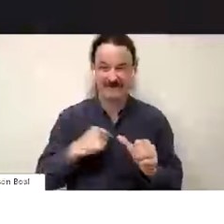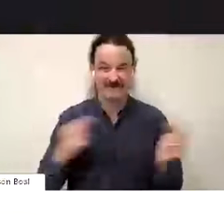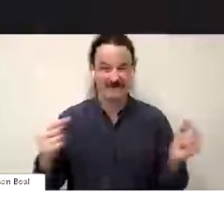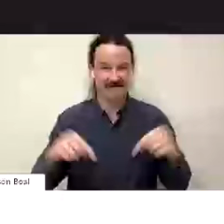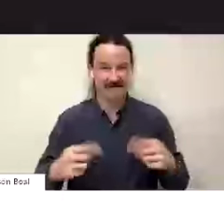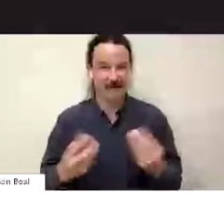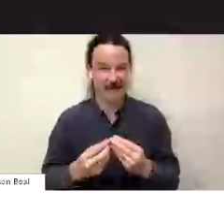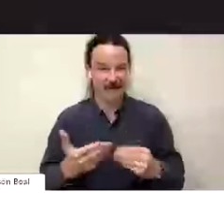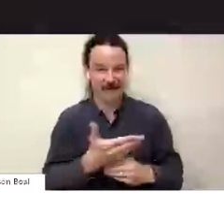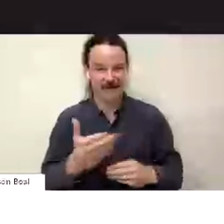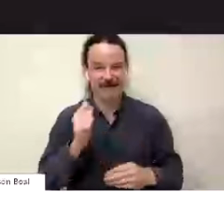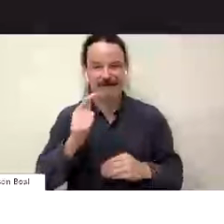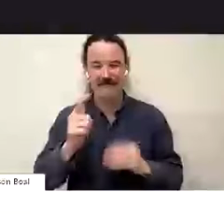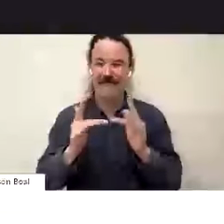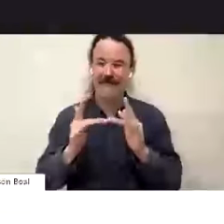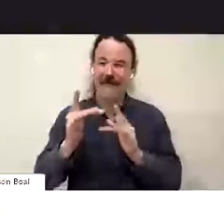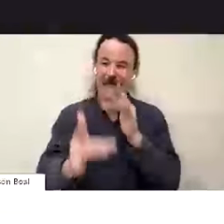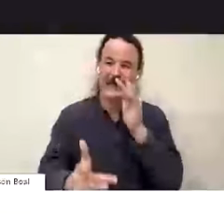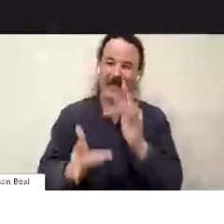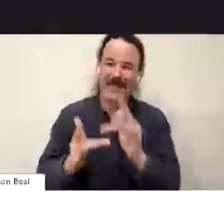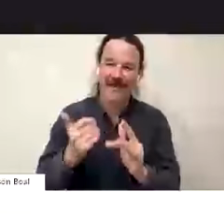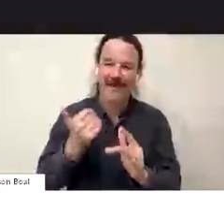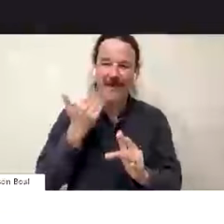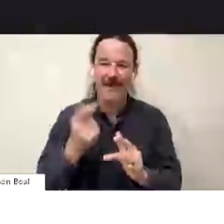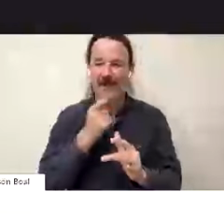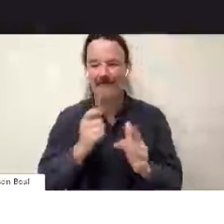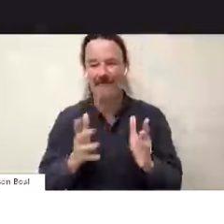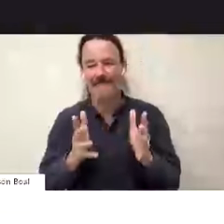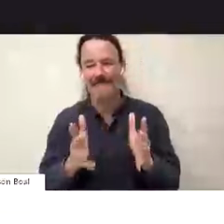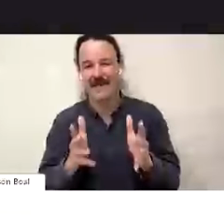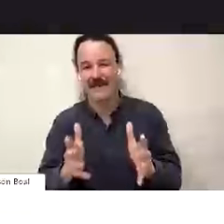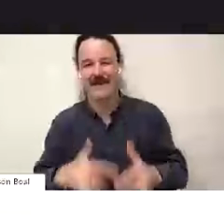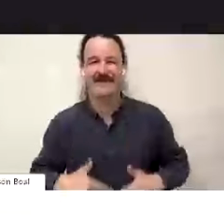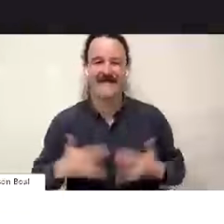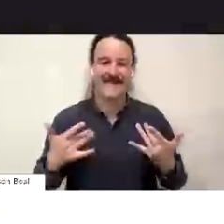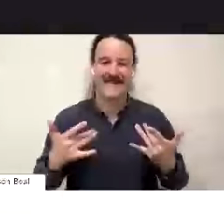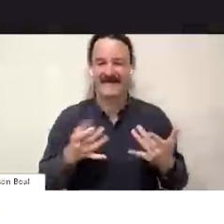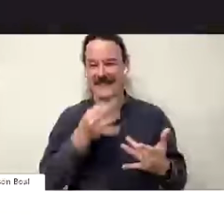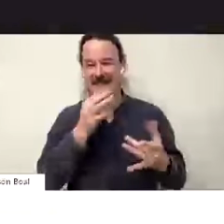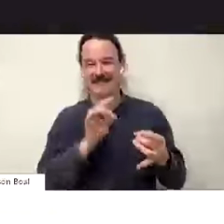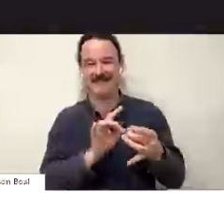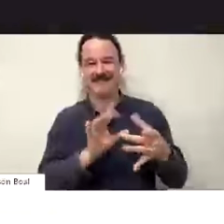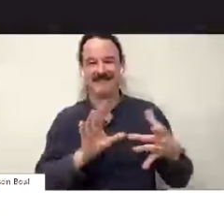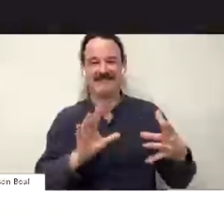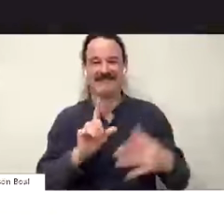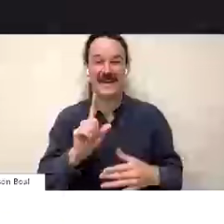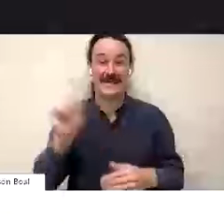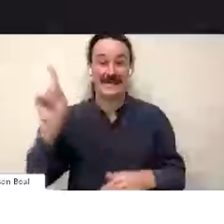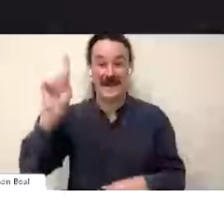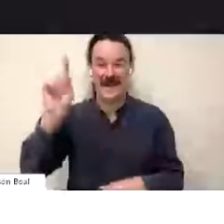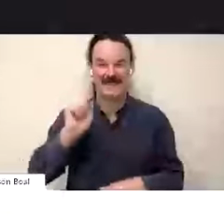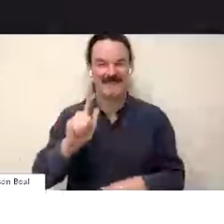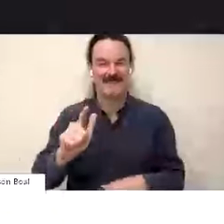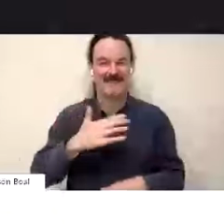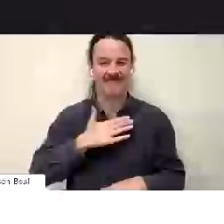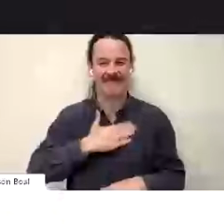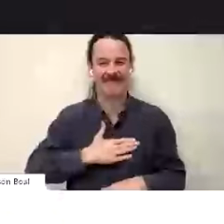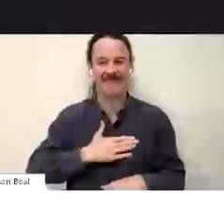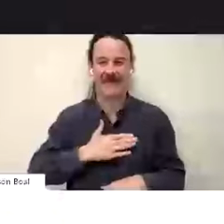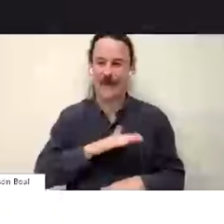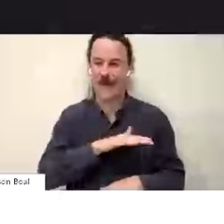always a little bit tricky, not quite personal enough, but it's what we have in this day and age, and I think we're all getting more used to